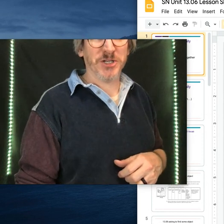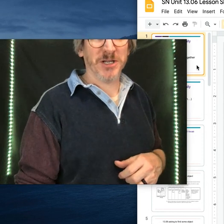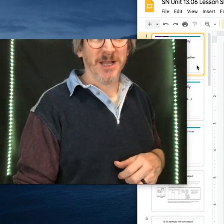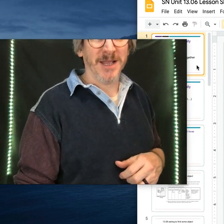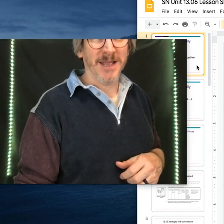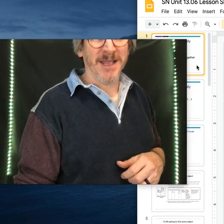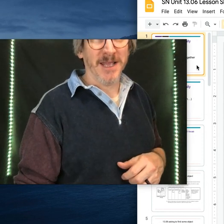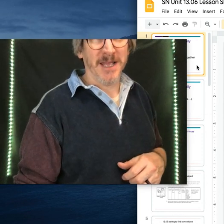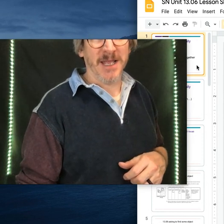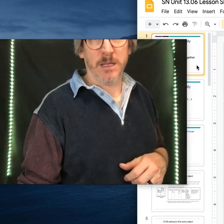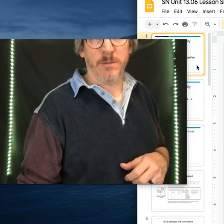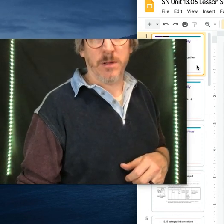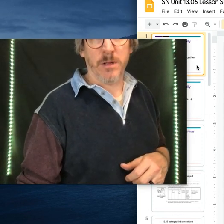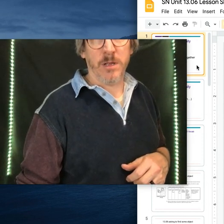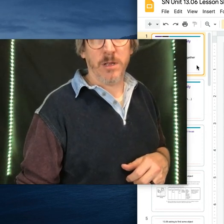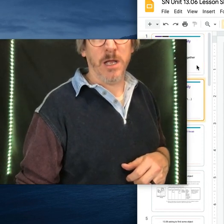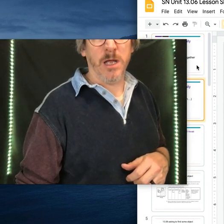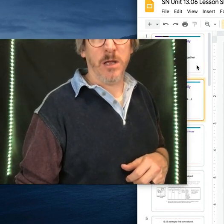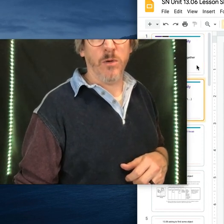which,